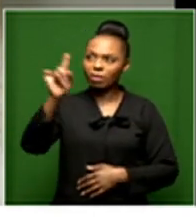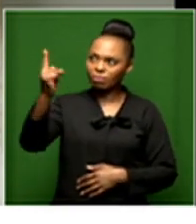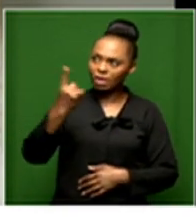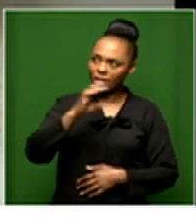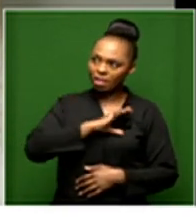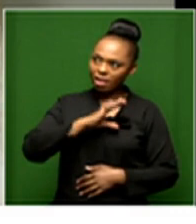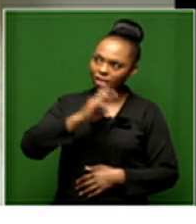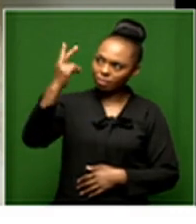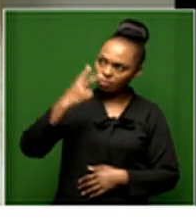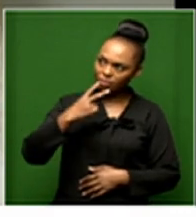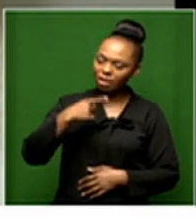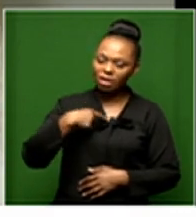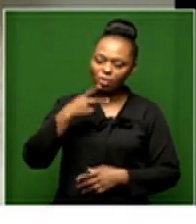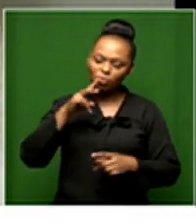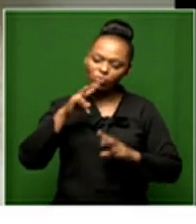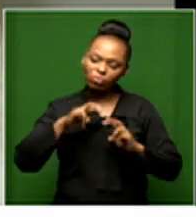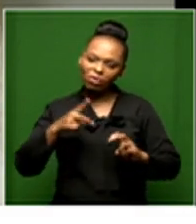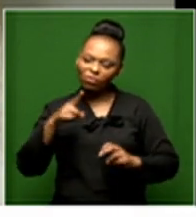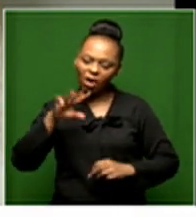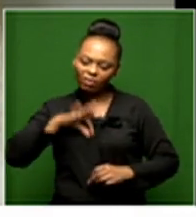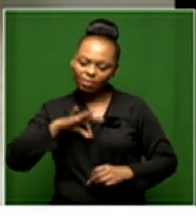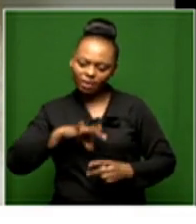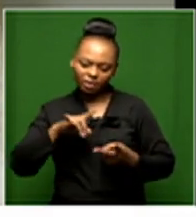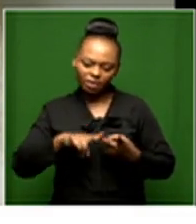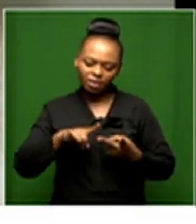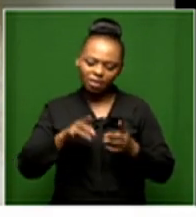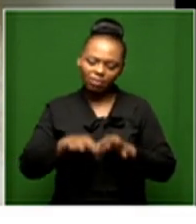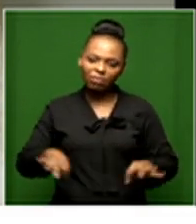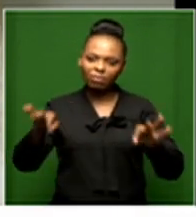at affordability, he looks at value for money.